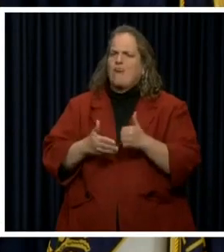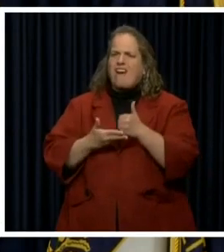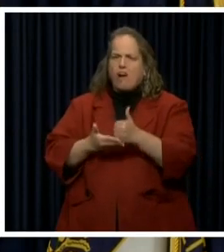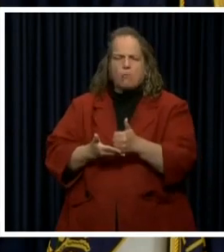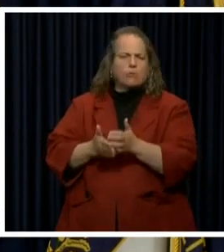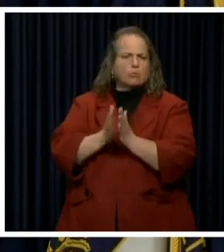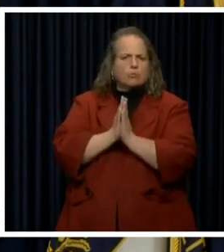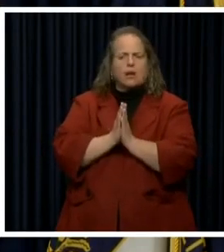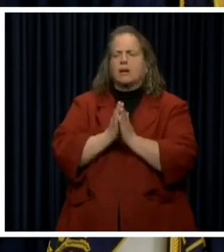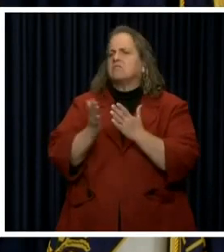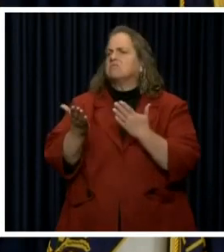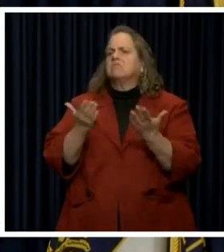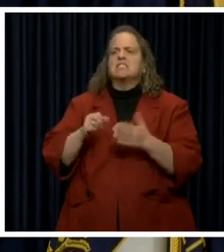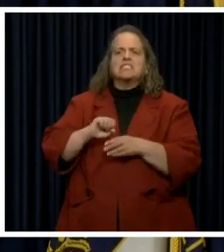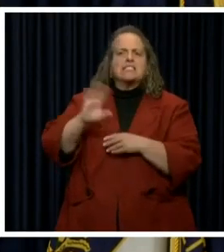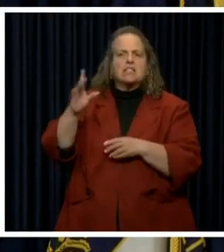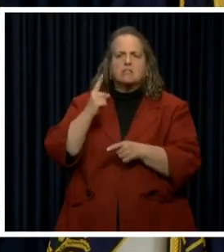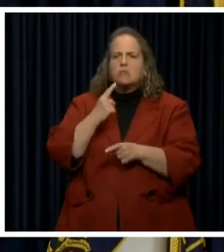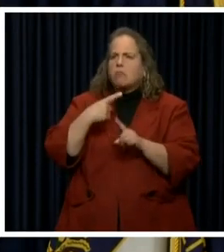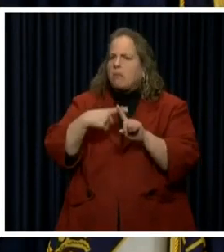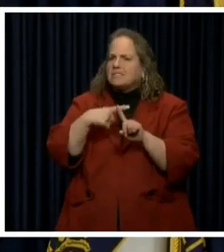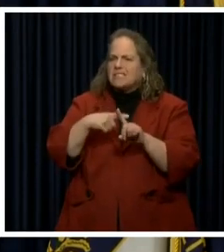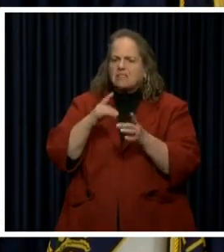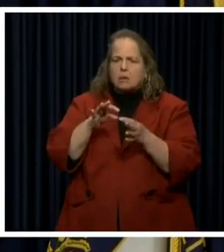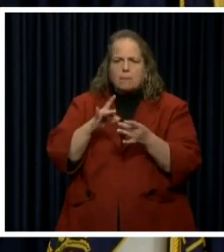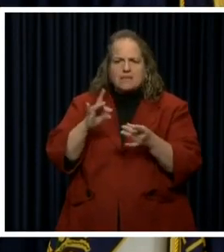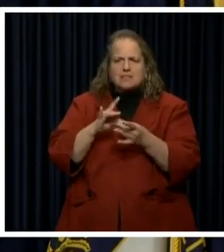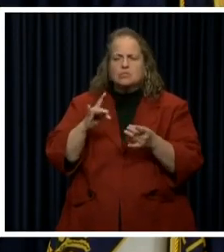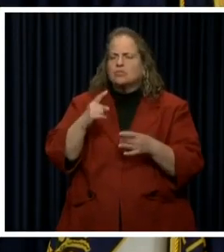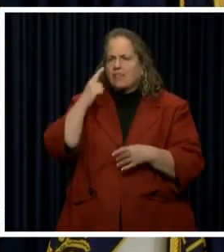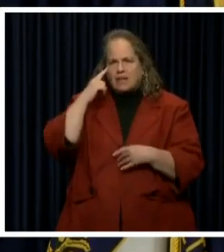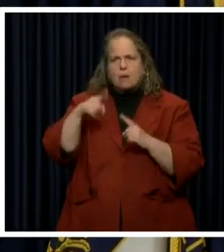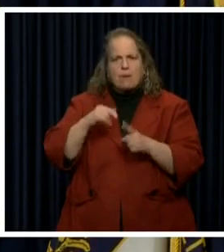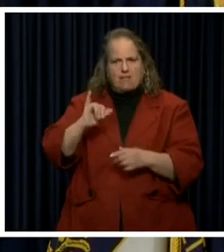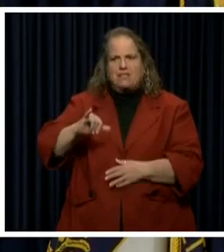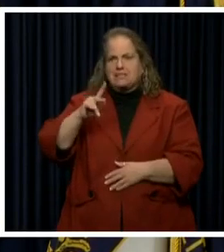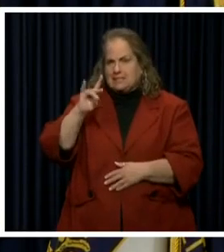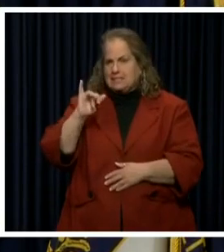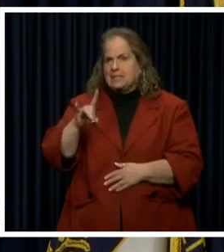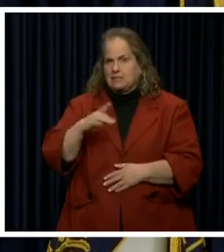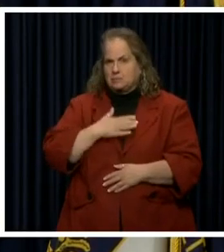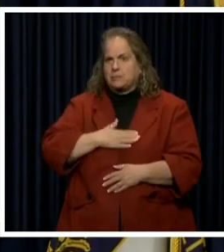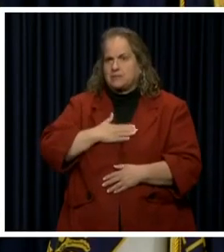pray, think about this kiddo.